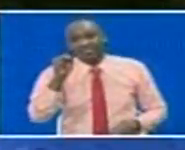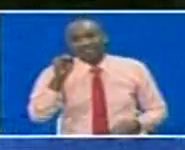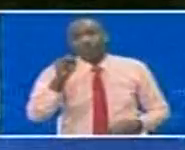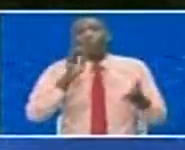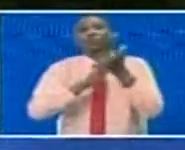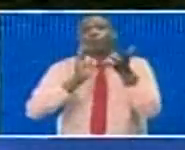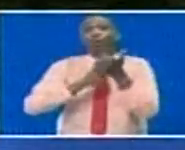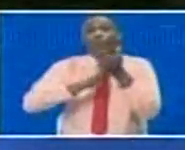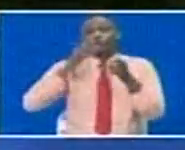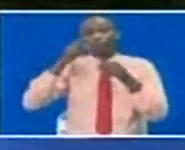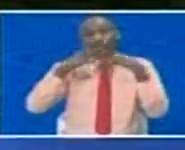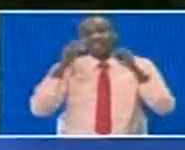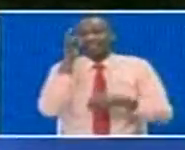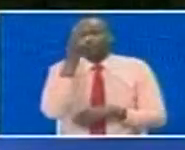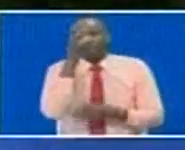proposed with President Kibaki that